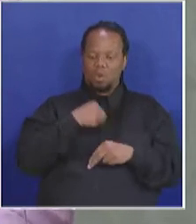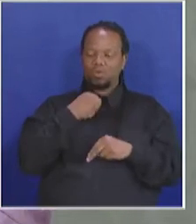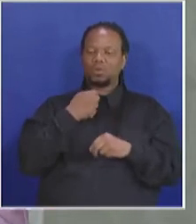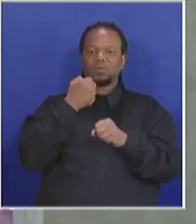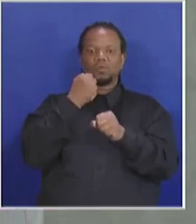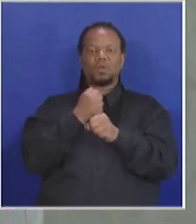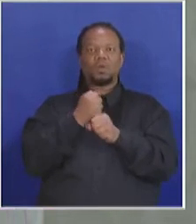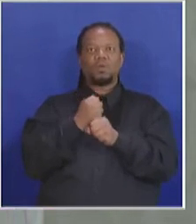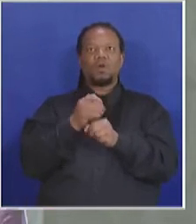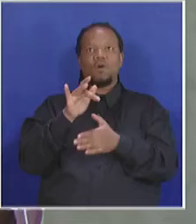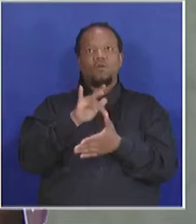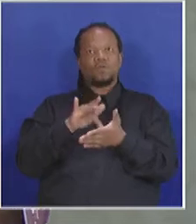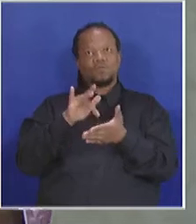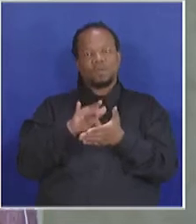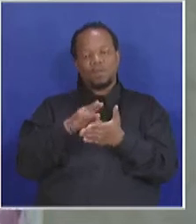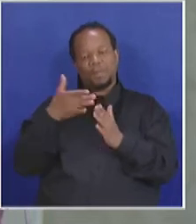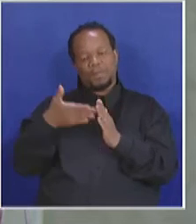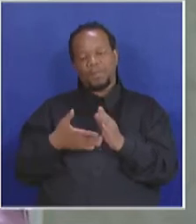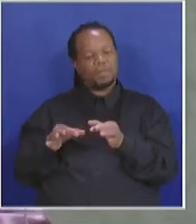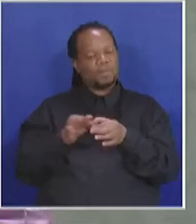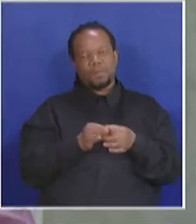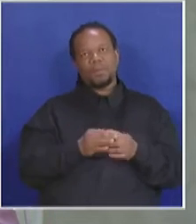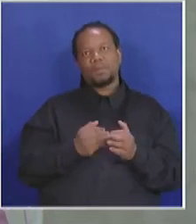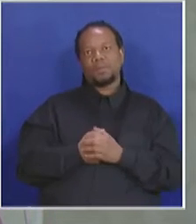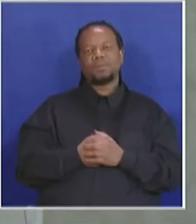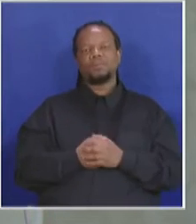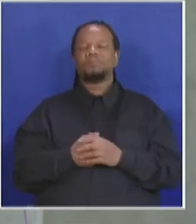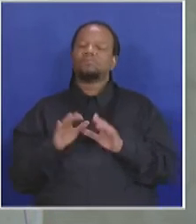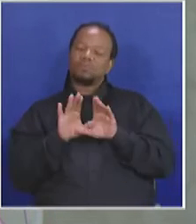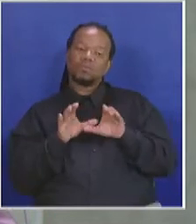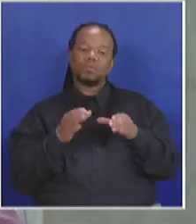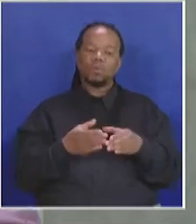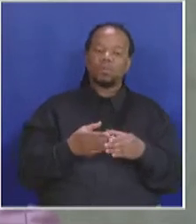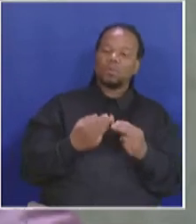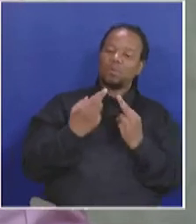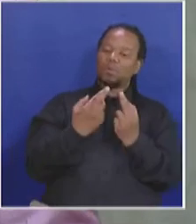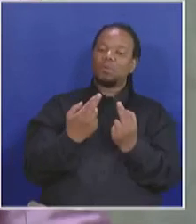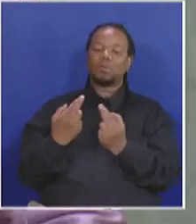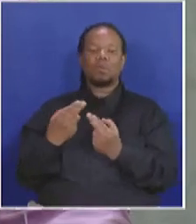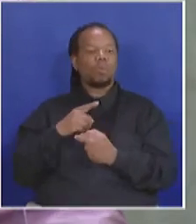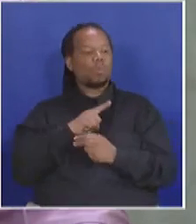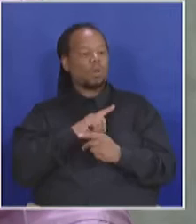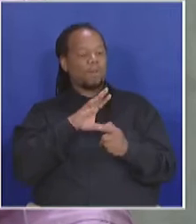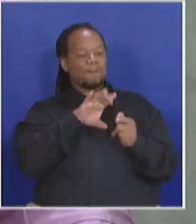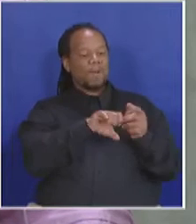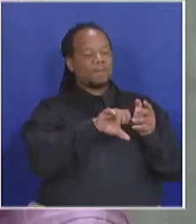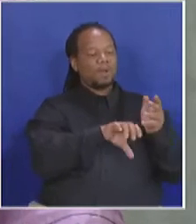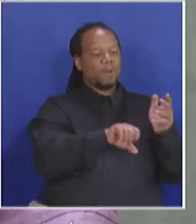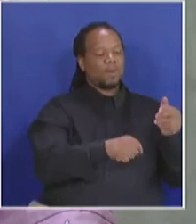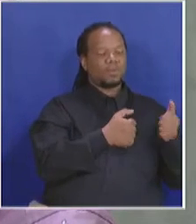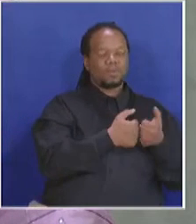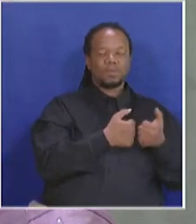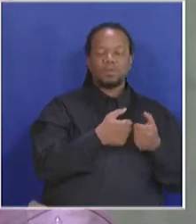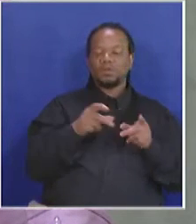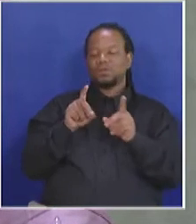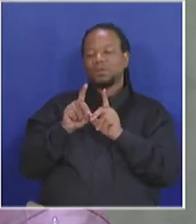centers. And the delegation made the following recommendations based on the challenges raised. The Department of Social Development